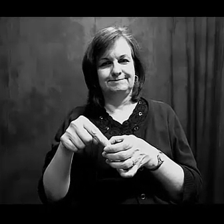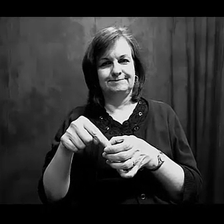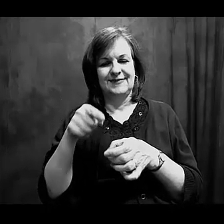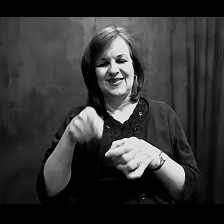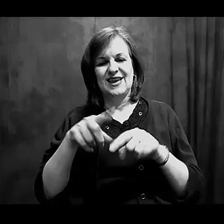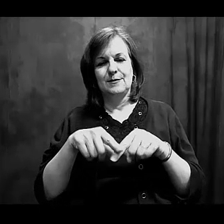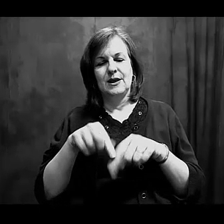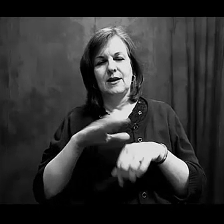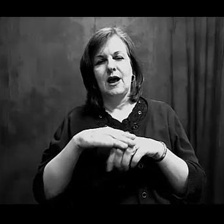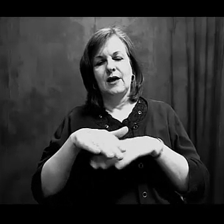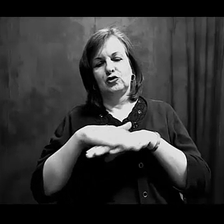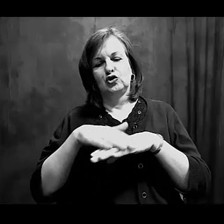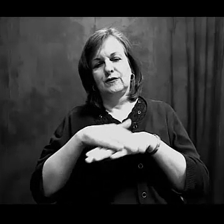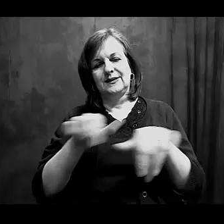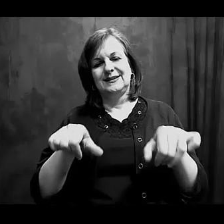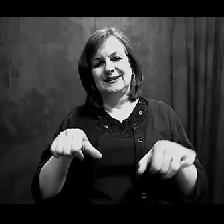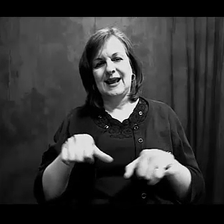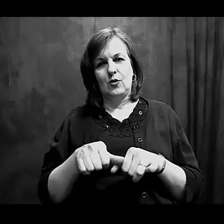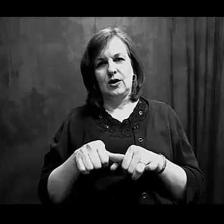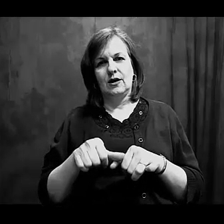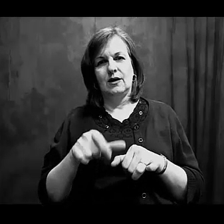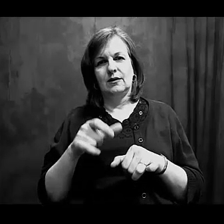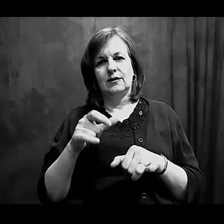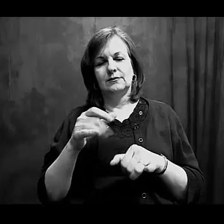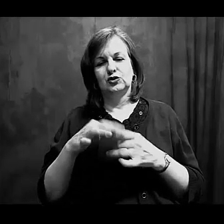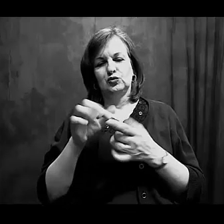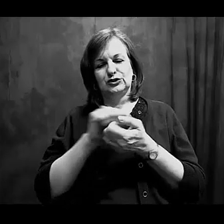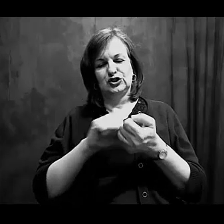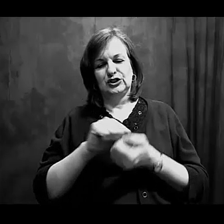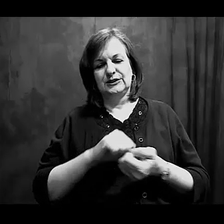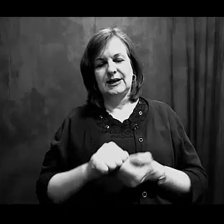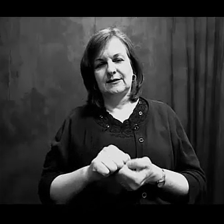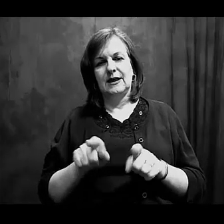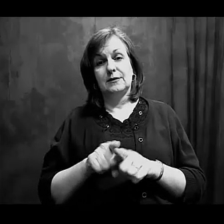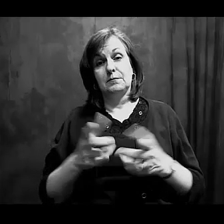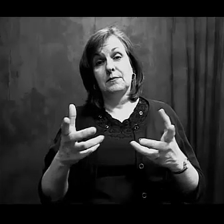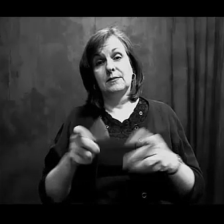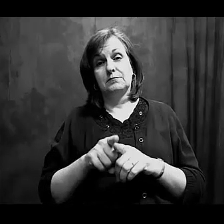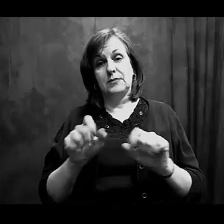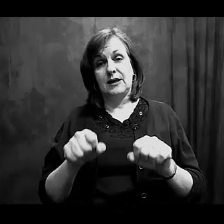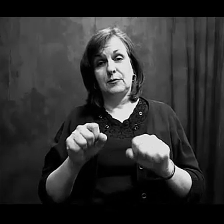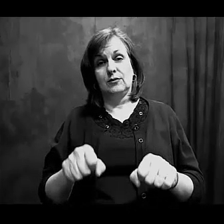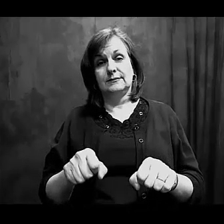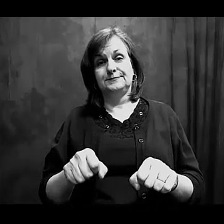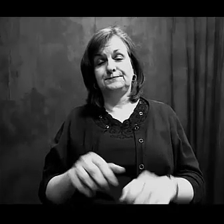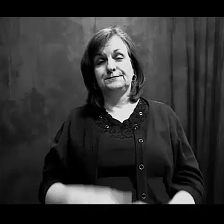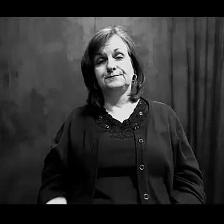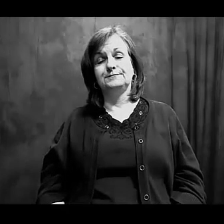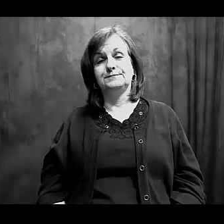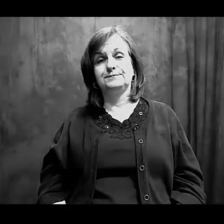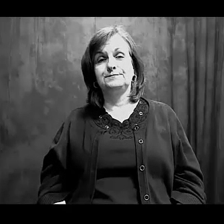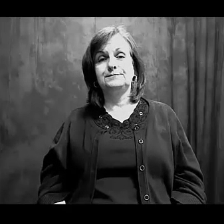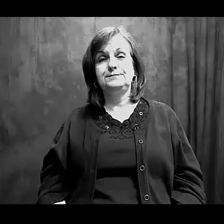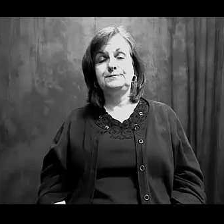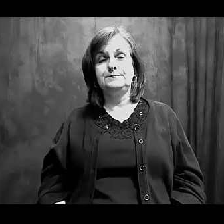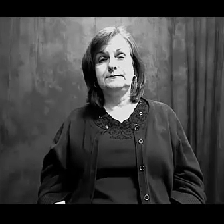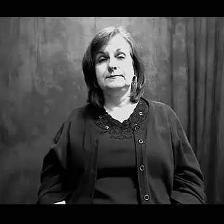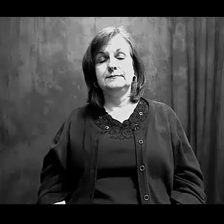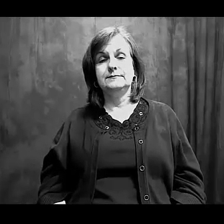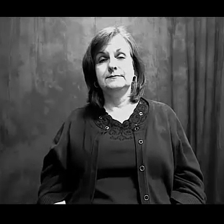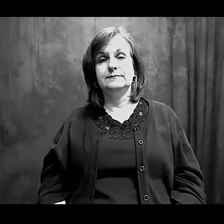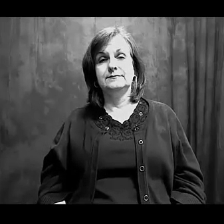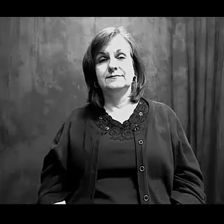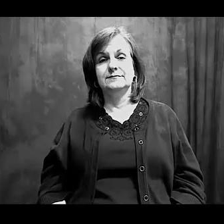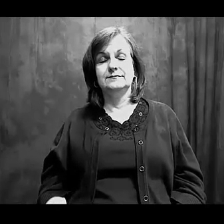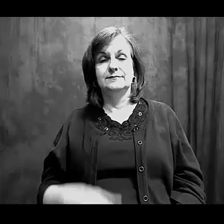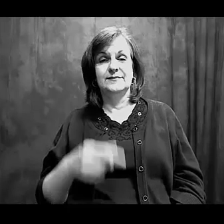opening. They are very dependent on surface area of their cells here to digest as much as possible. And the idea